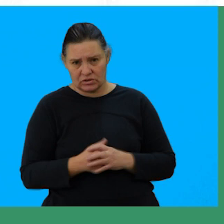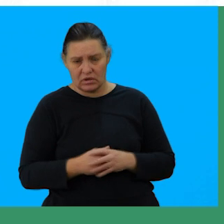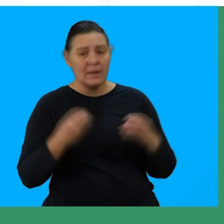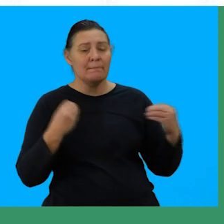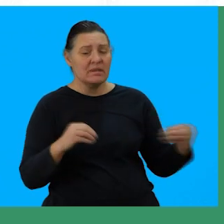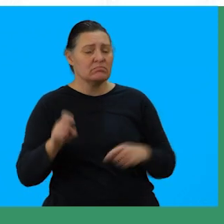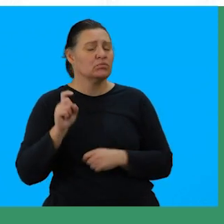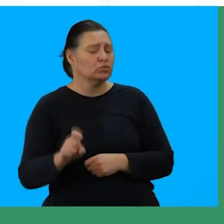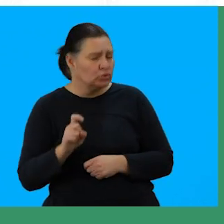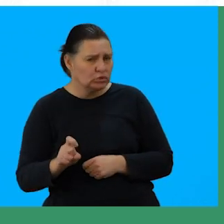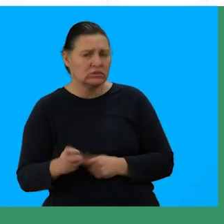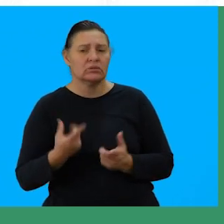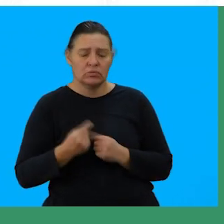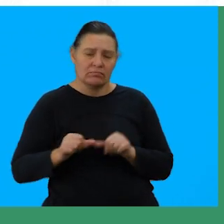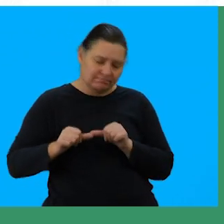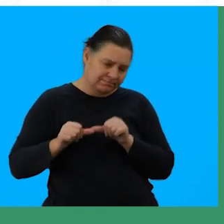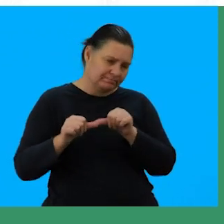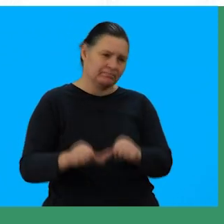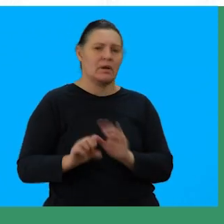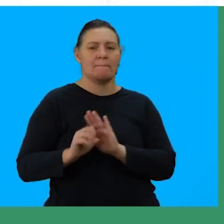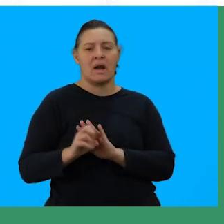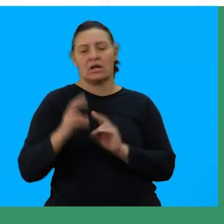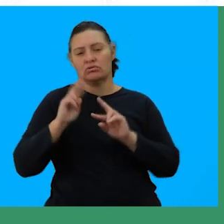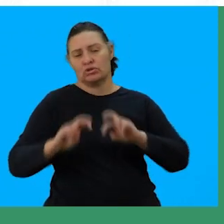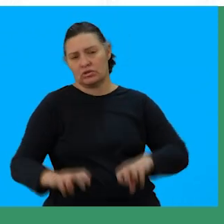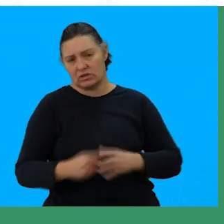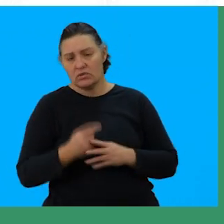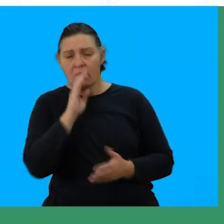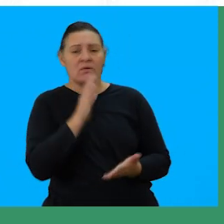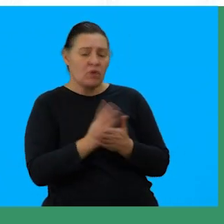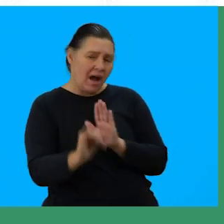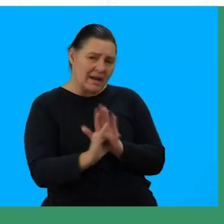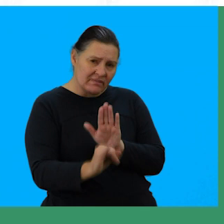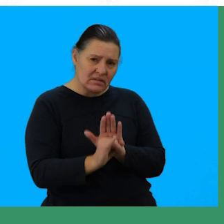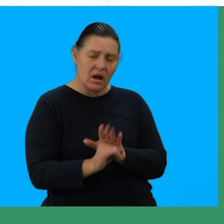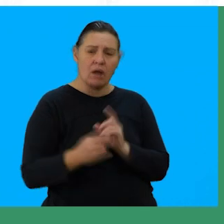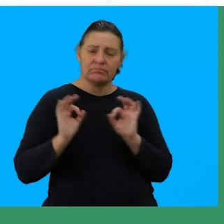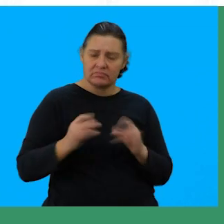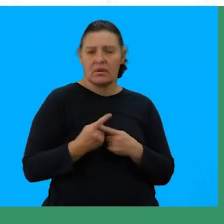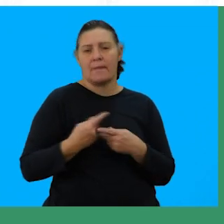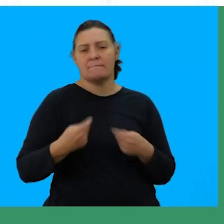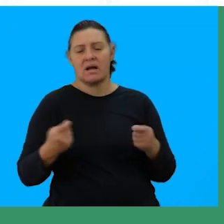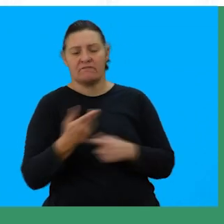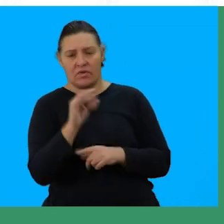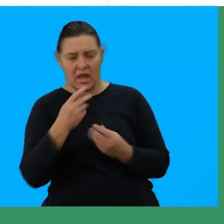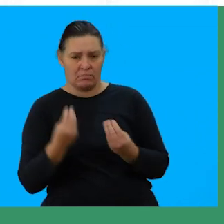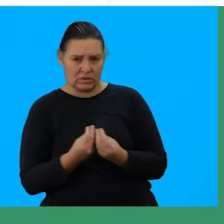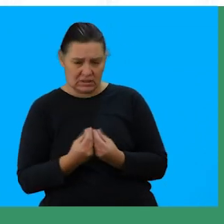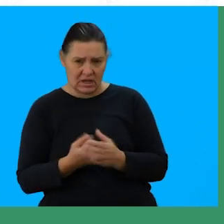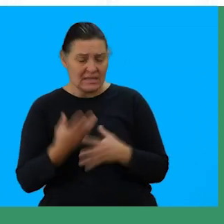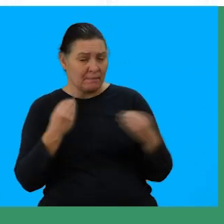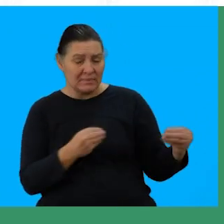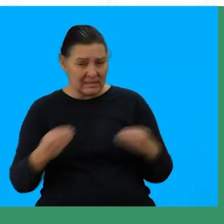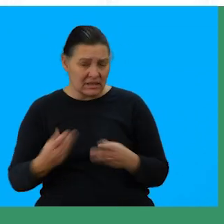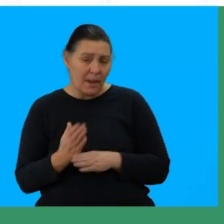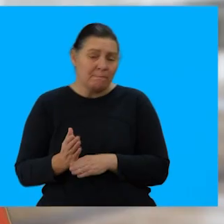research. Businesses should conduct ongoing market research to identify profitable markets for their products.